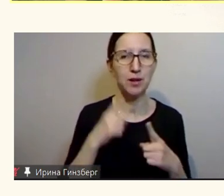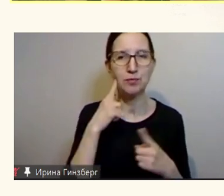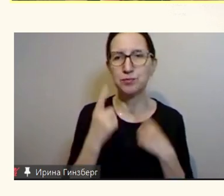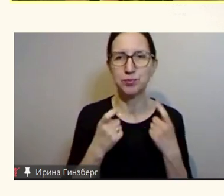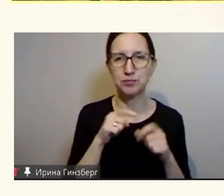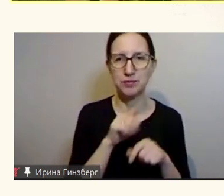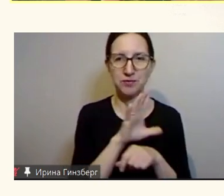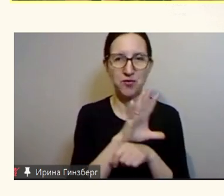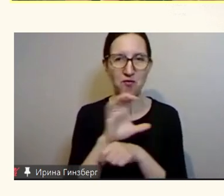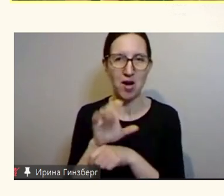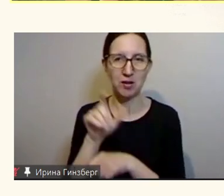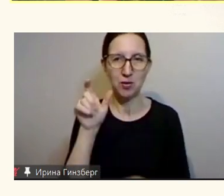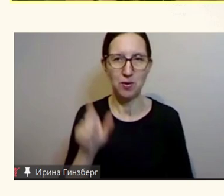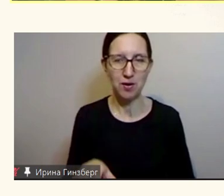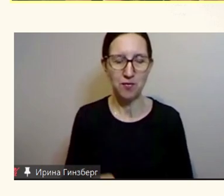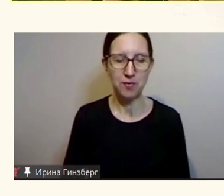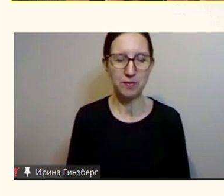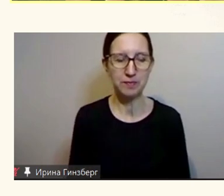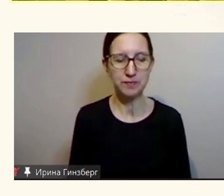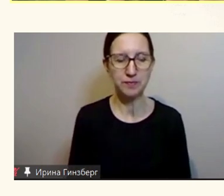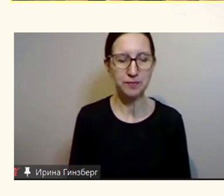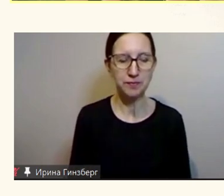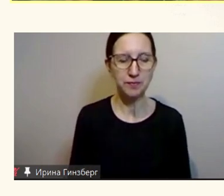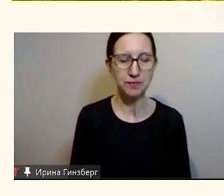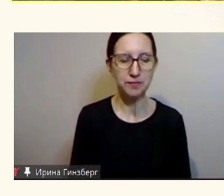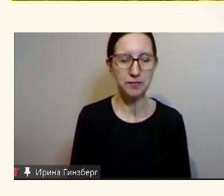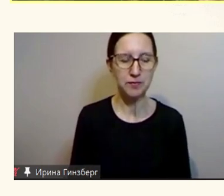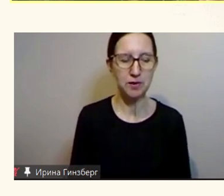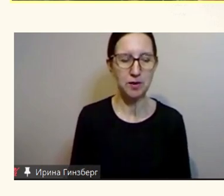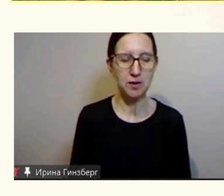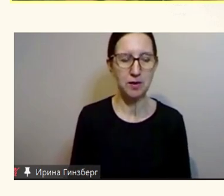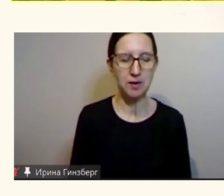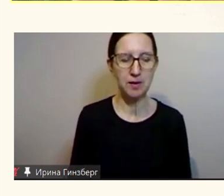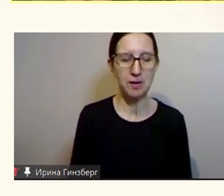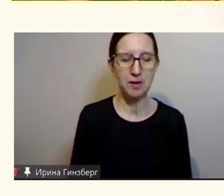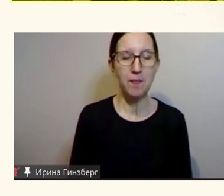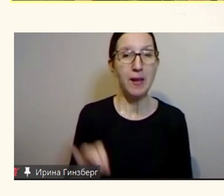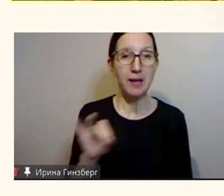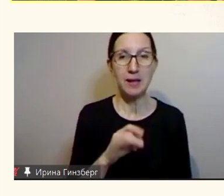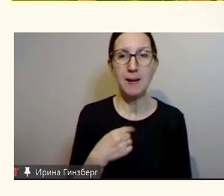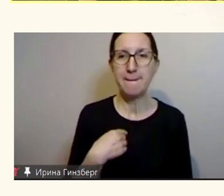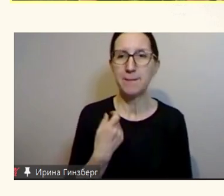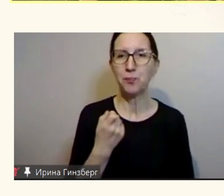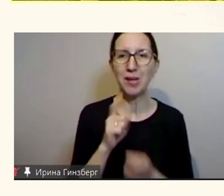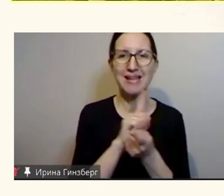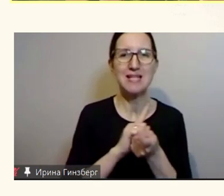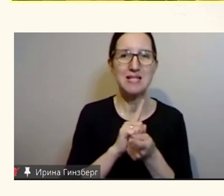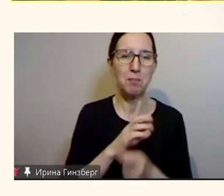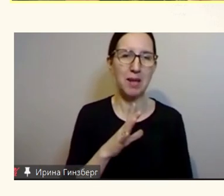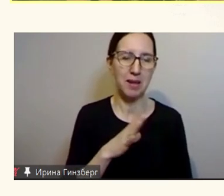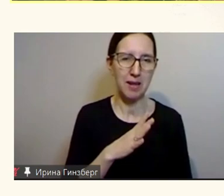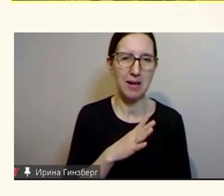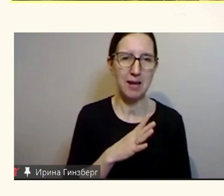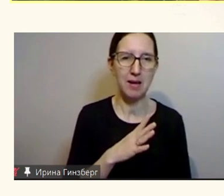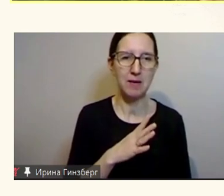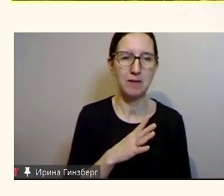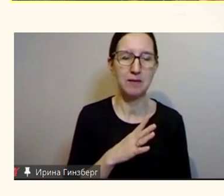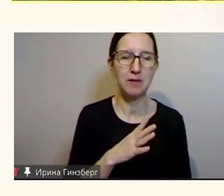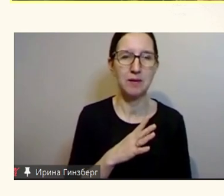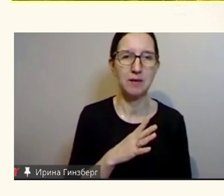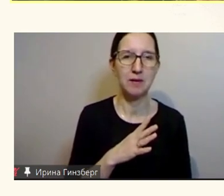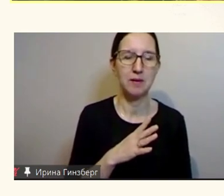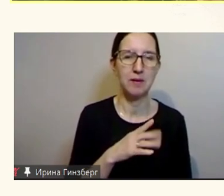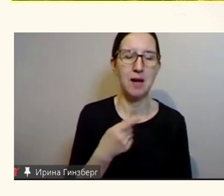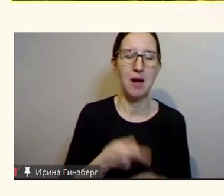aspect ratio of some of the shots. So it's not so wide, not 16:9. And there the screen is